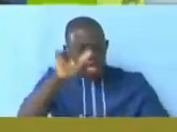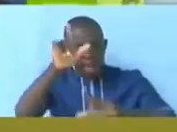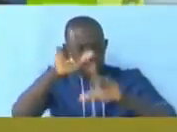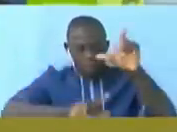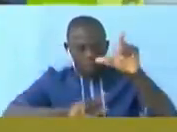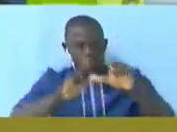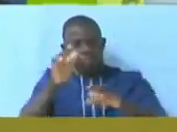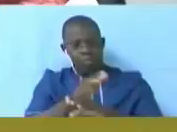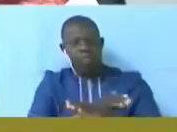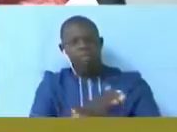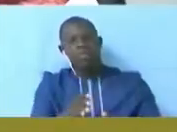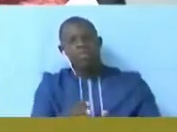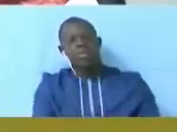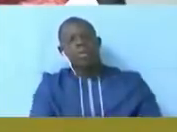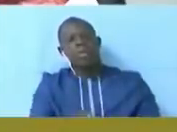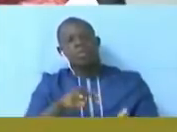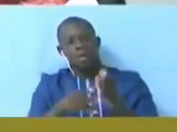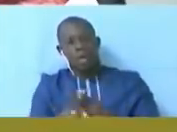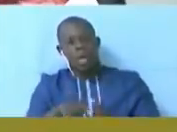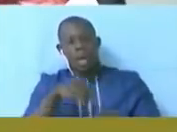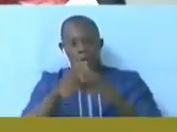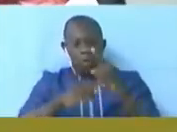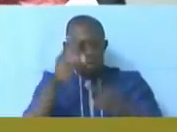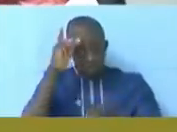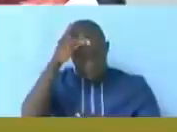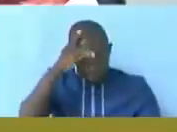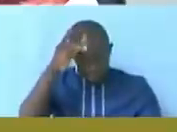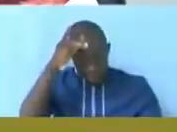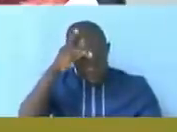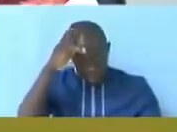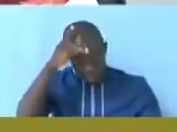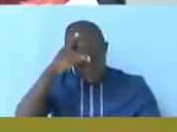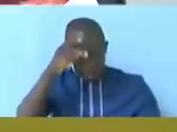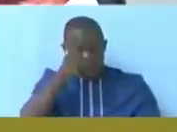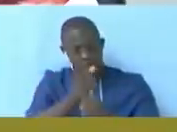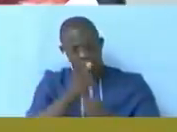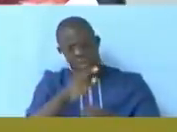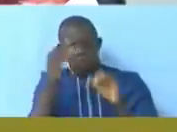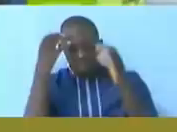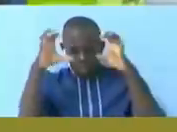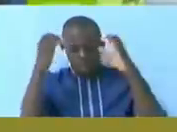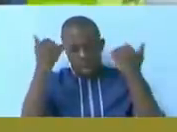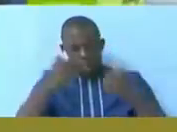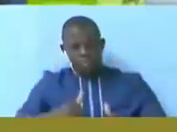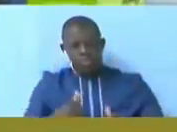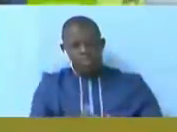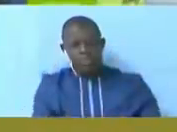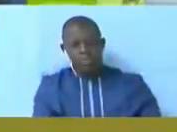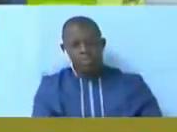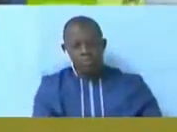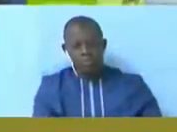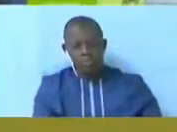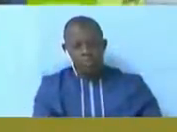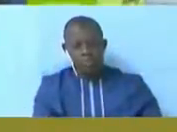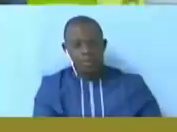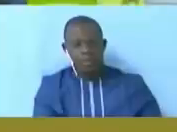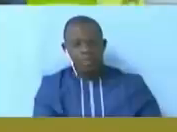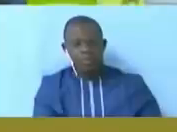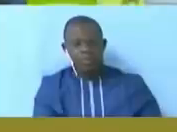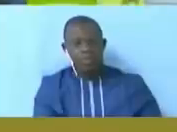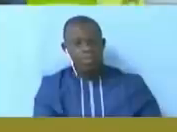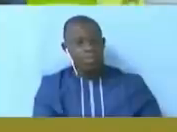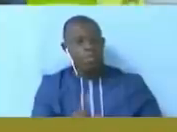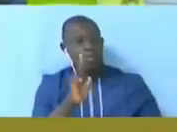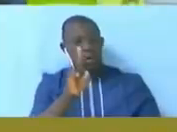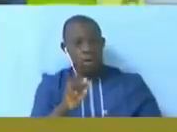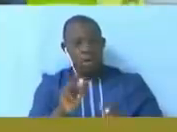And that would be as a result of political. Yes. But the life of magistrates in those days, it